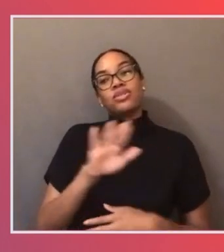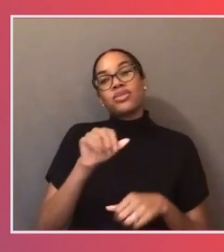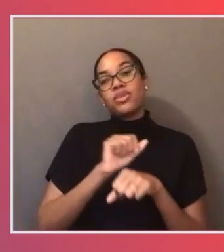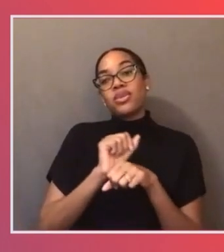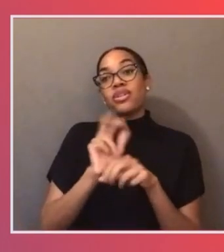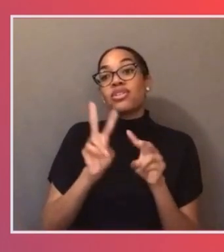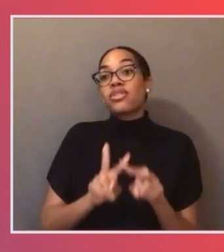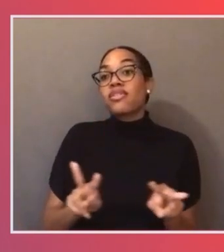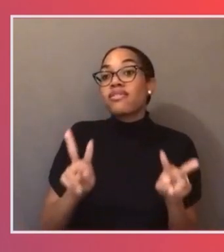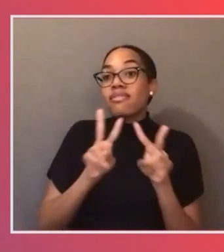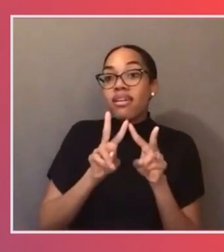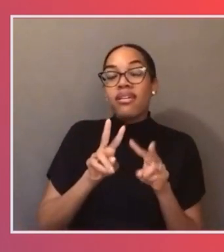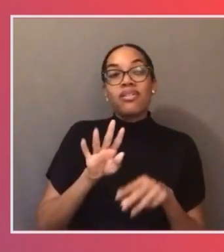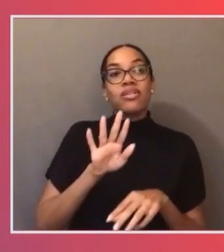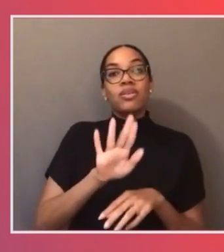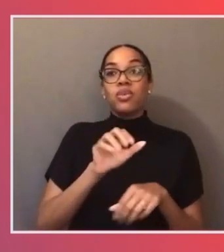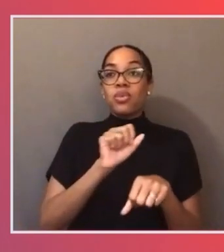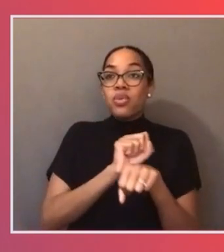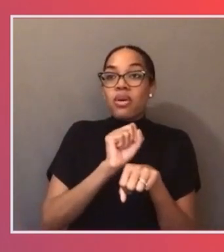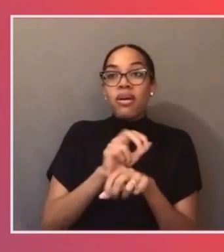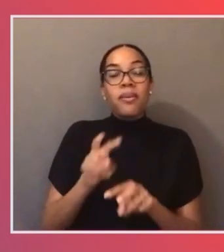It's great to be with you.